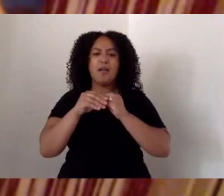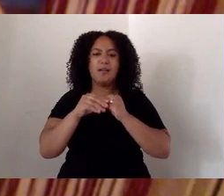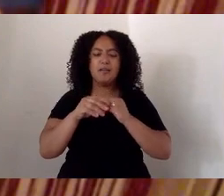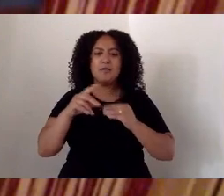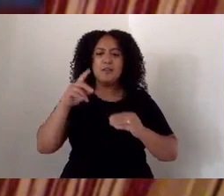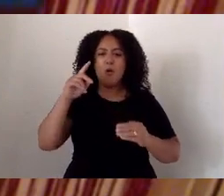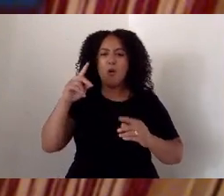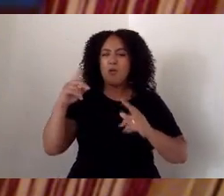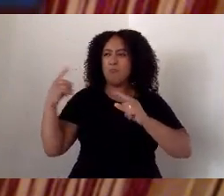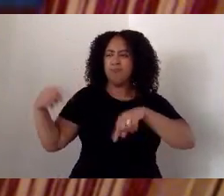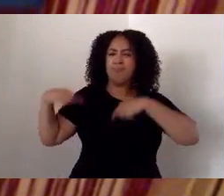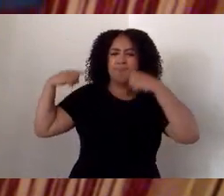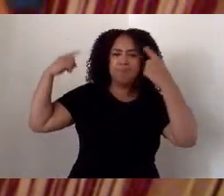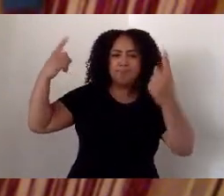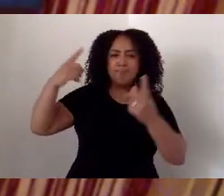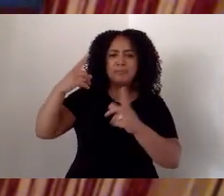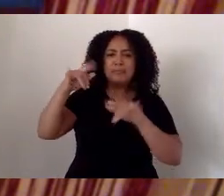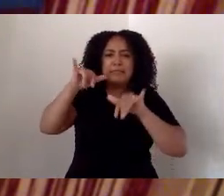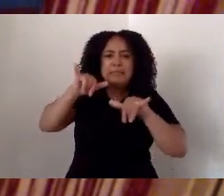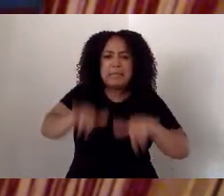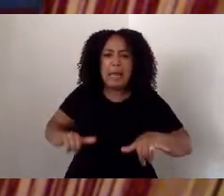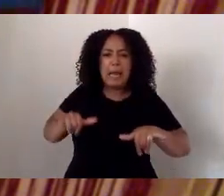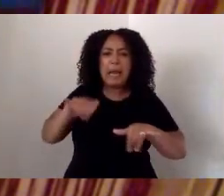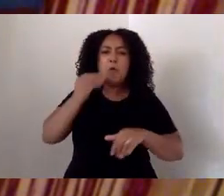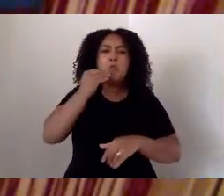going to pop it right in half.